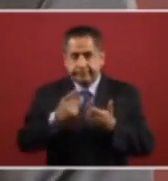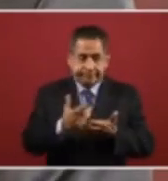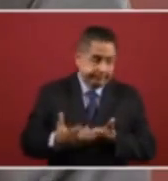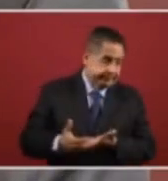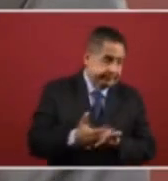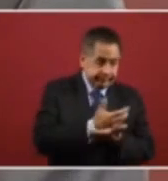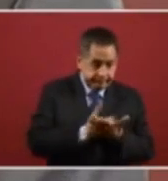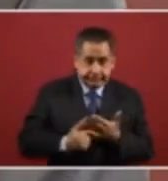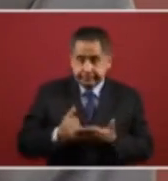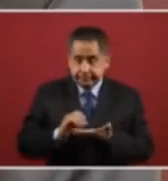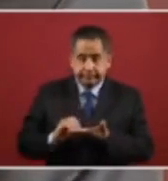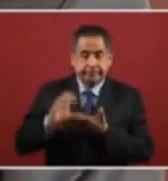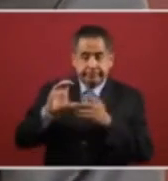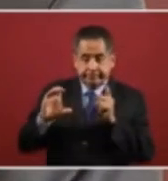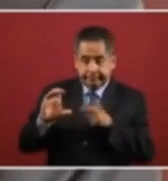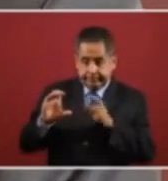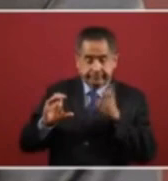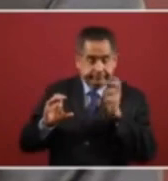And of course, that money,